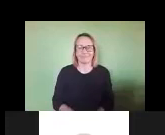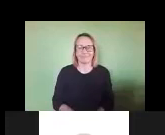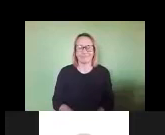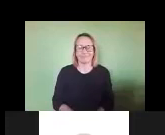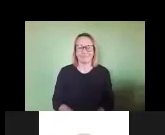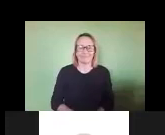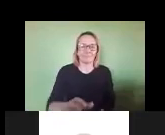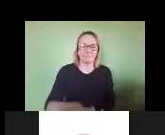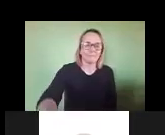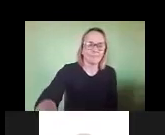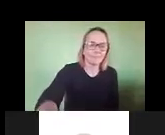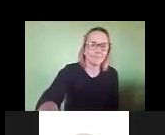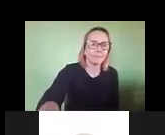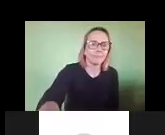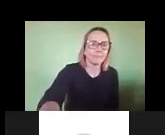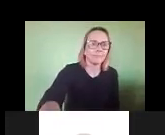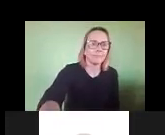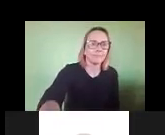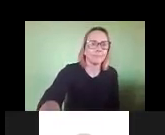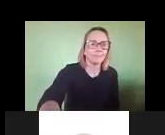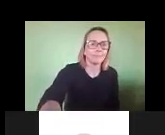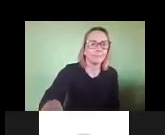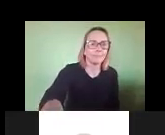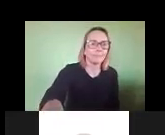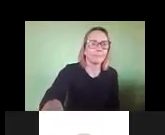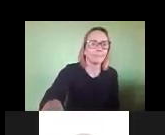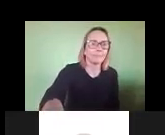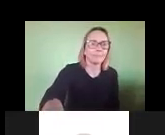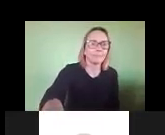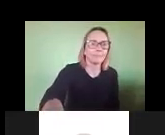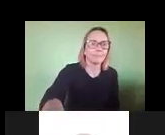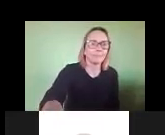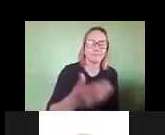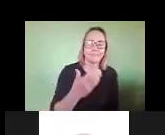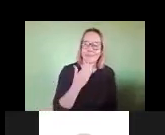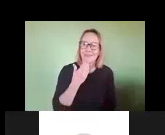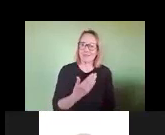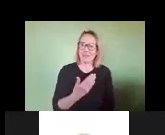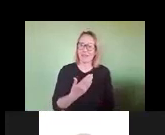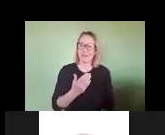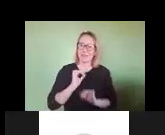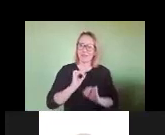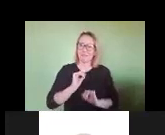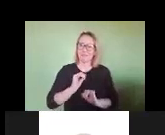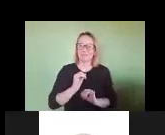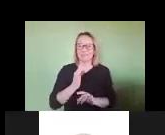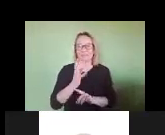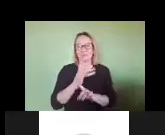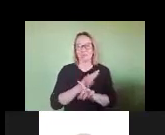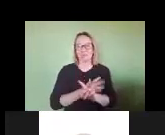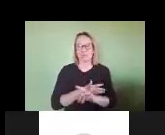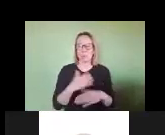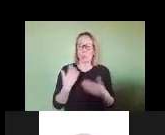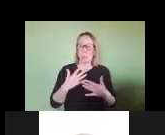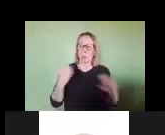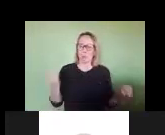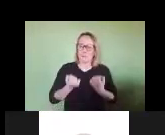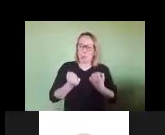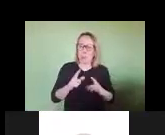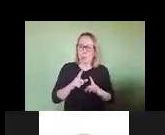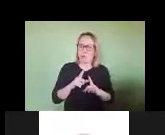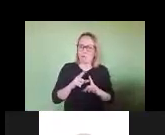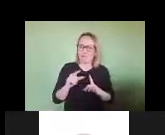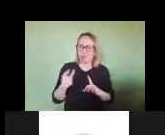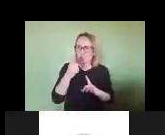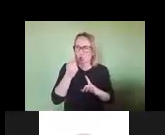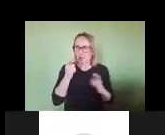Okay, thank you, Audrey and John, for another inspirational story. It just shows you just the power of digital and the difference it can make to somebody's lives.